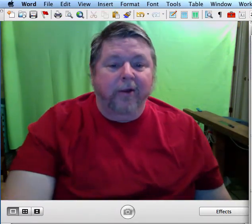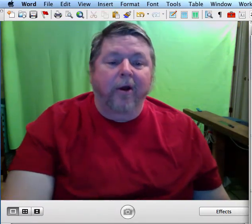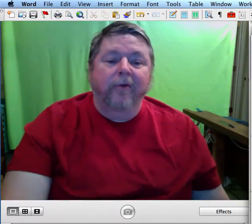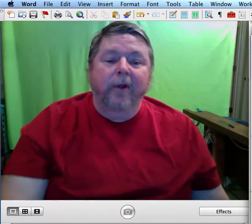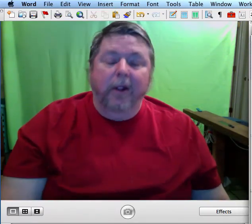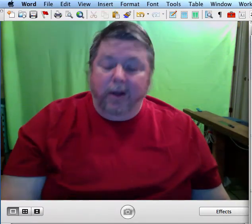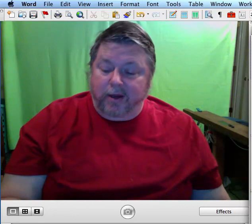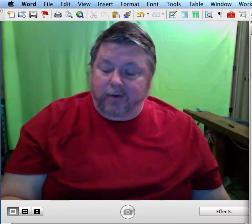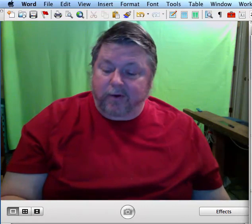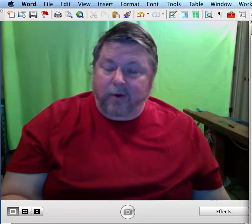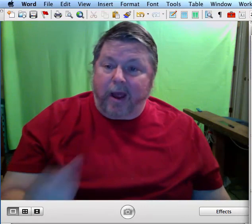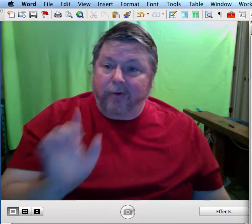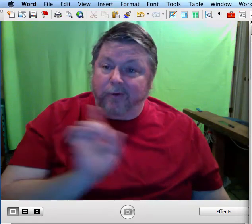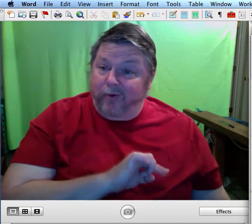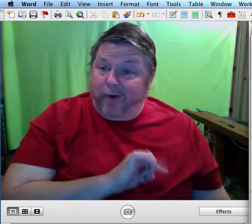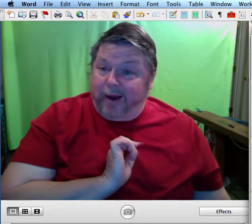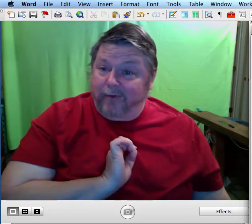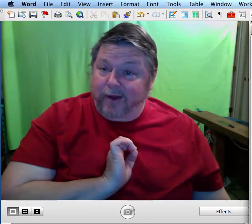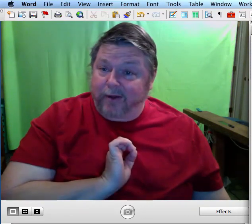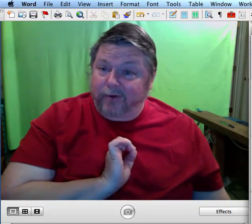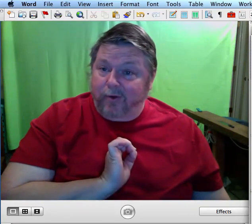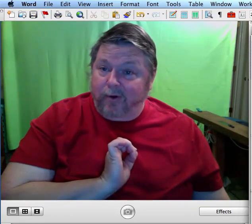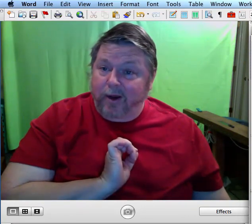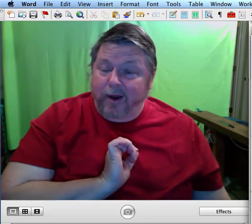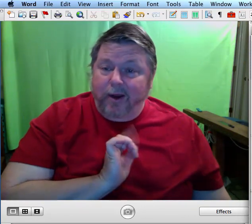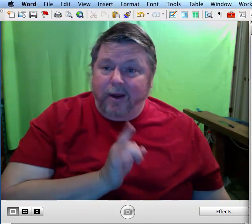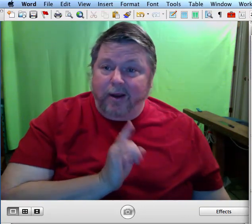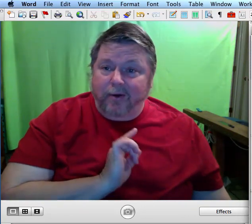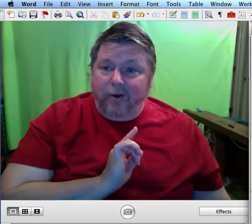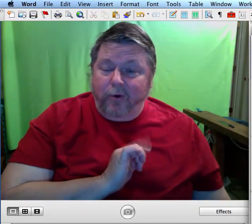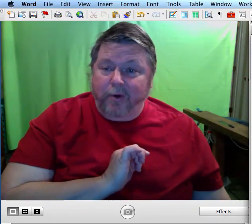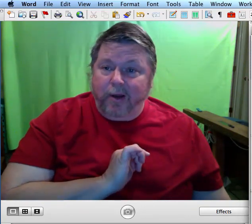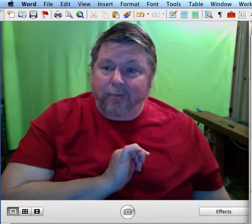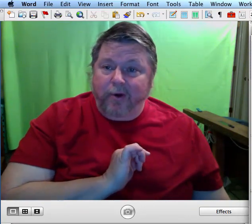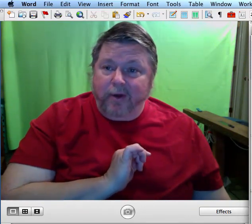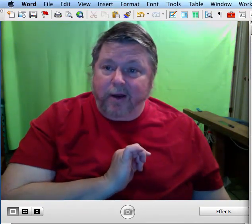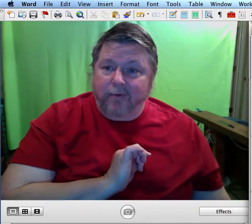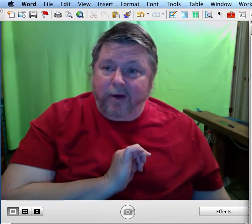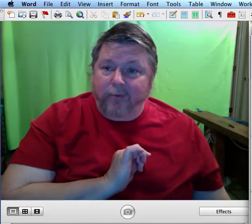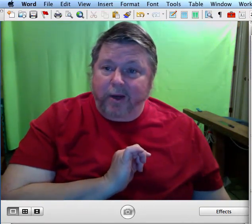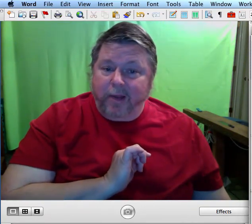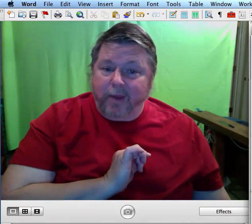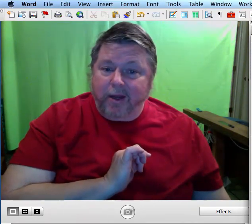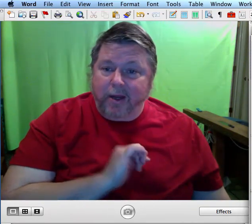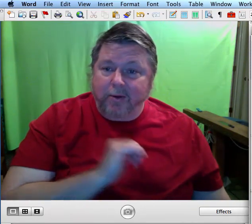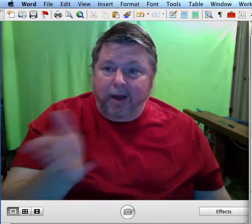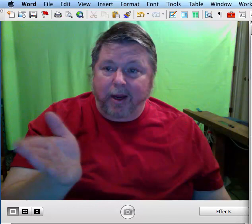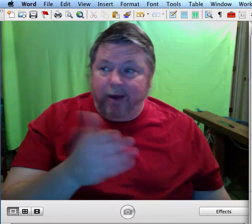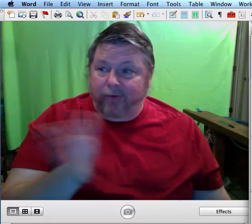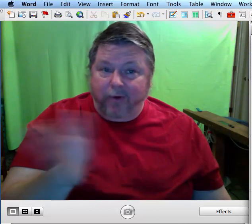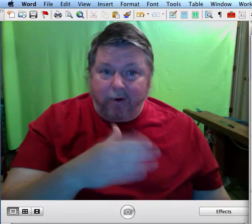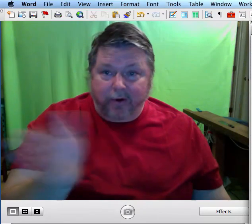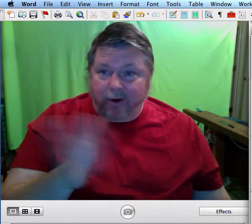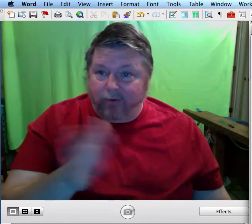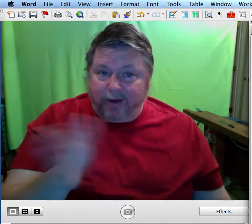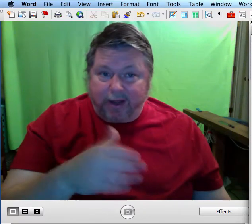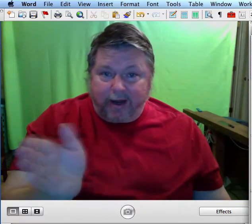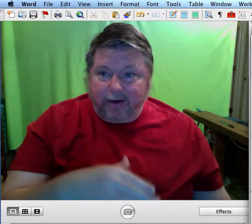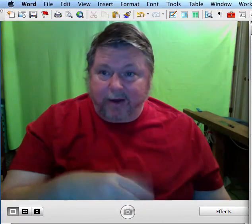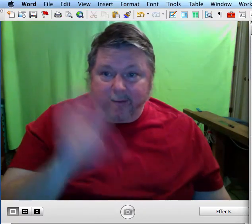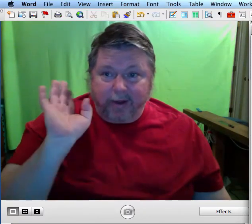your head in and cough. And so I'll just be right outside this door and open it up when you're done and ready for me to come back in. And if you all